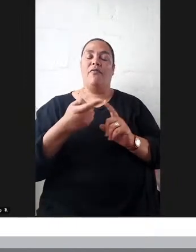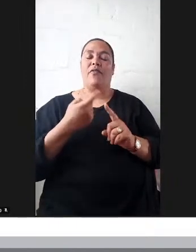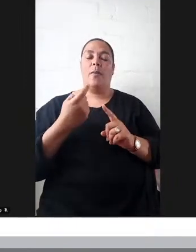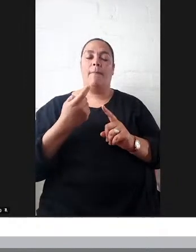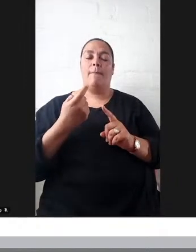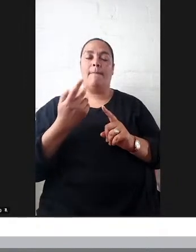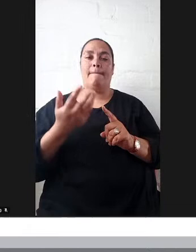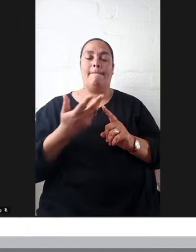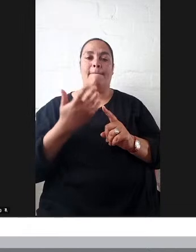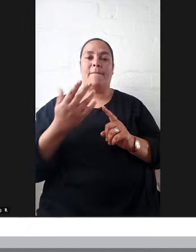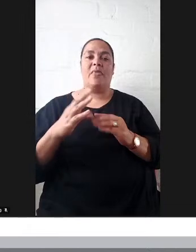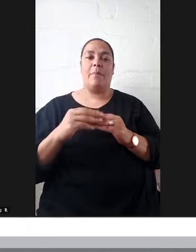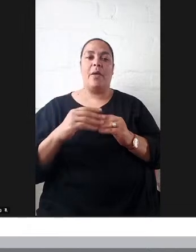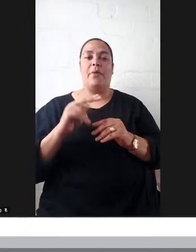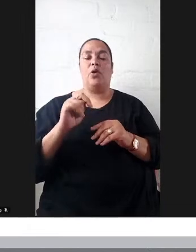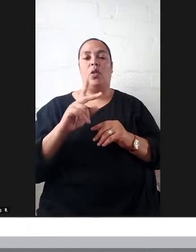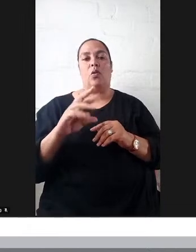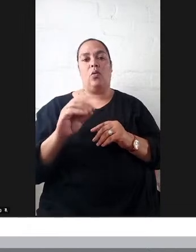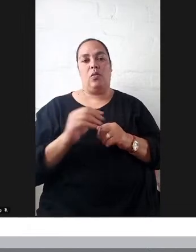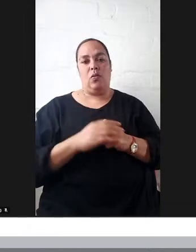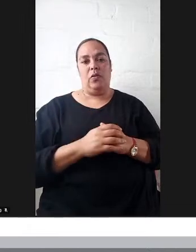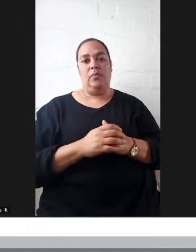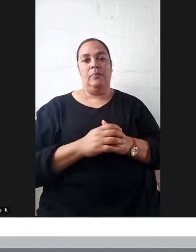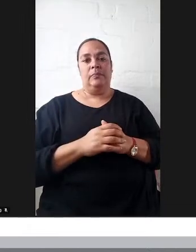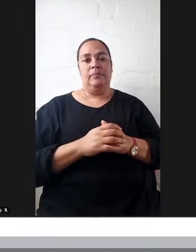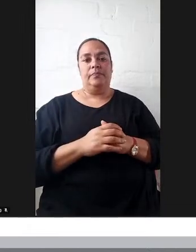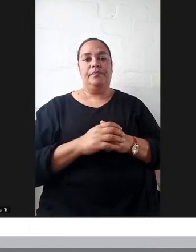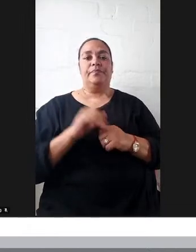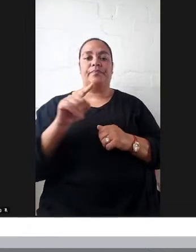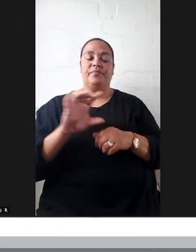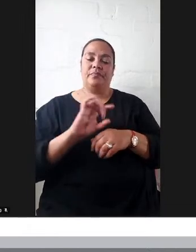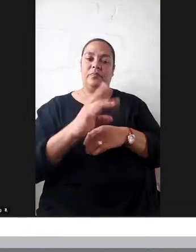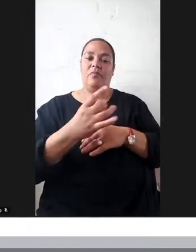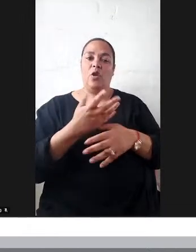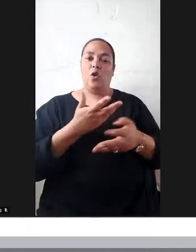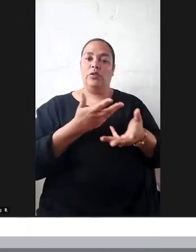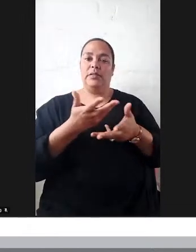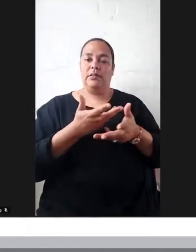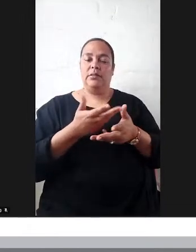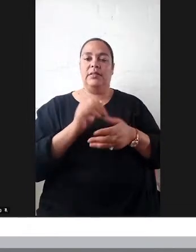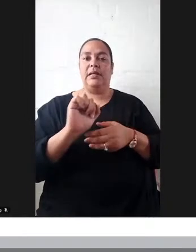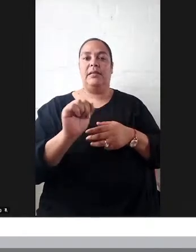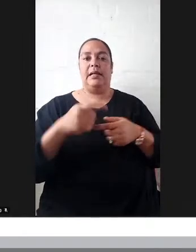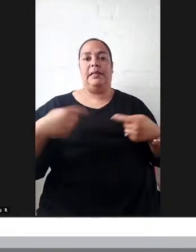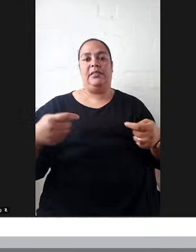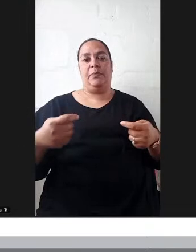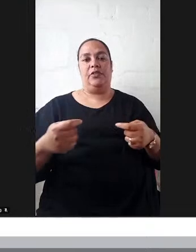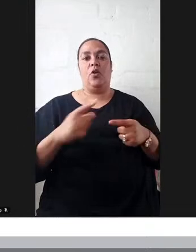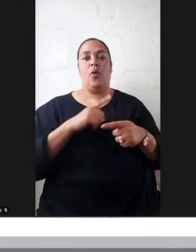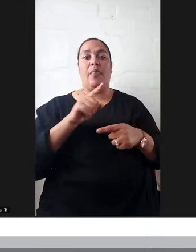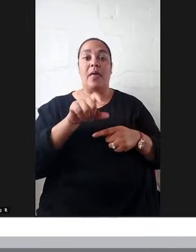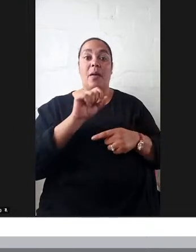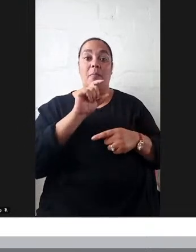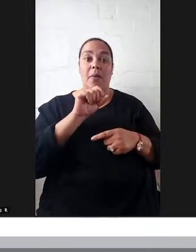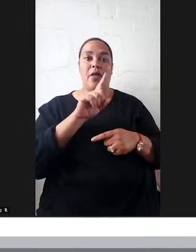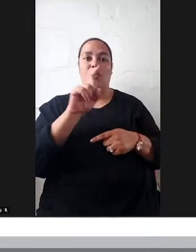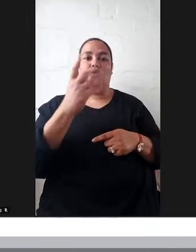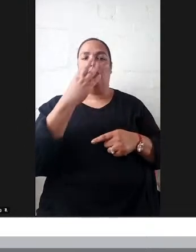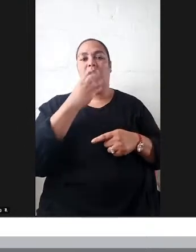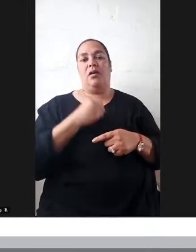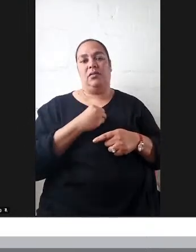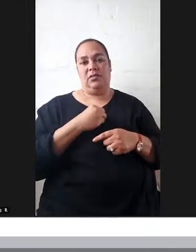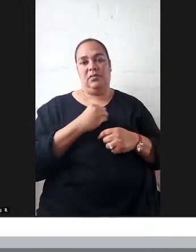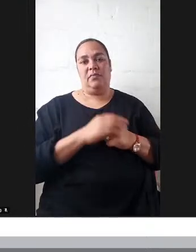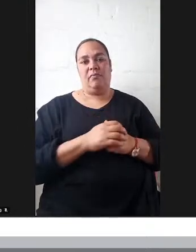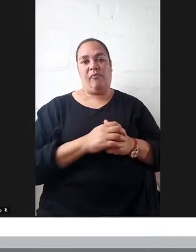Member Nkondlo on the consultancy expenditure, because that was the question that she asked.